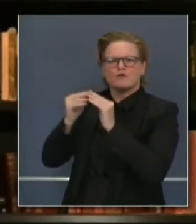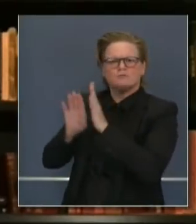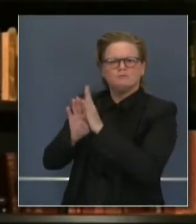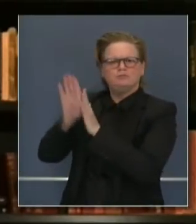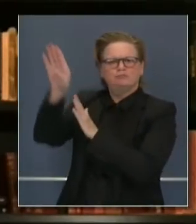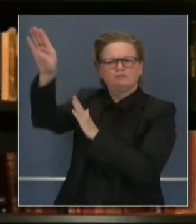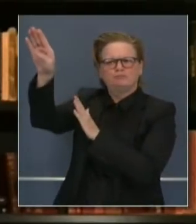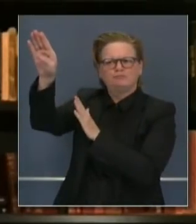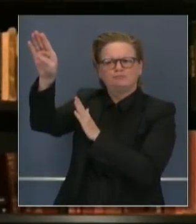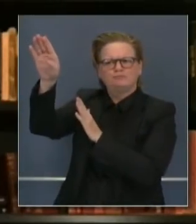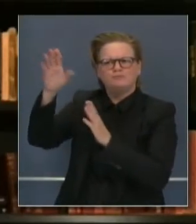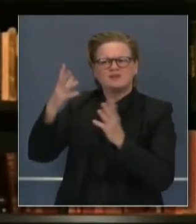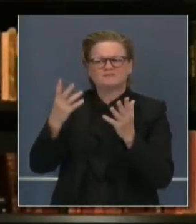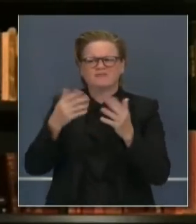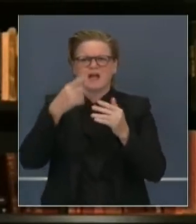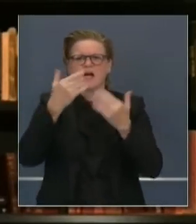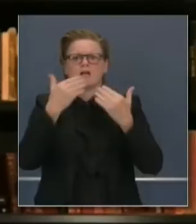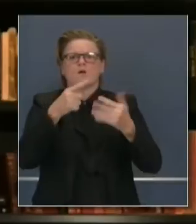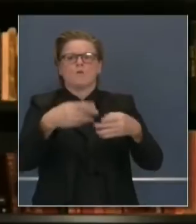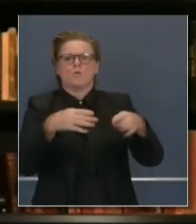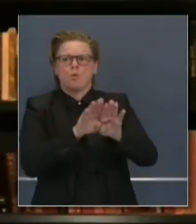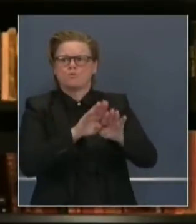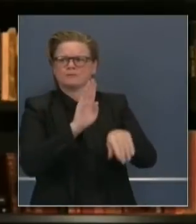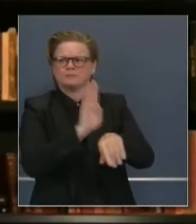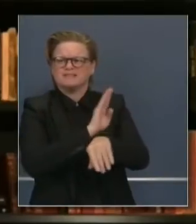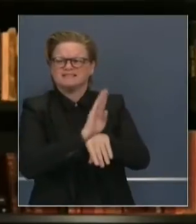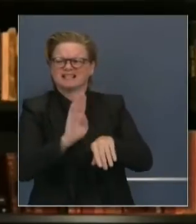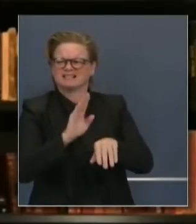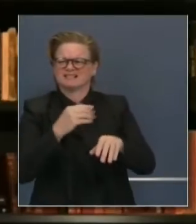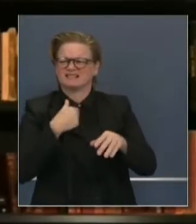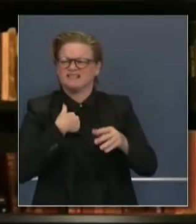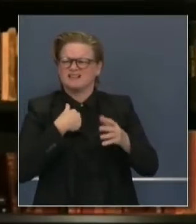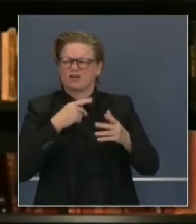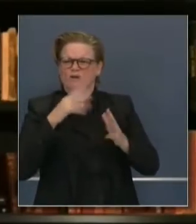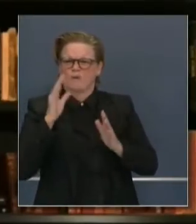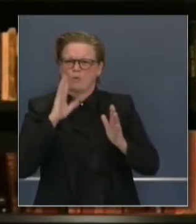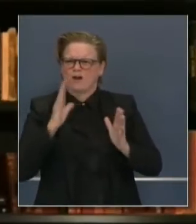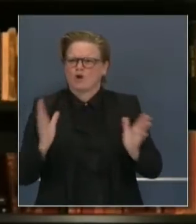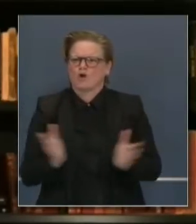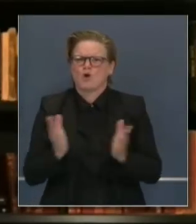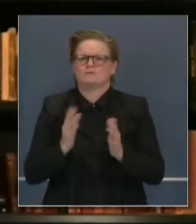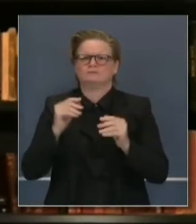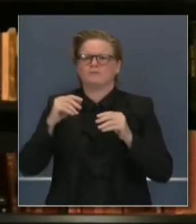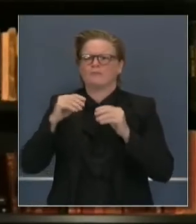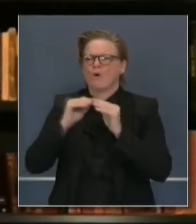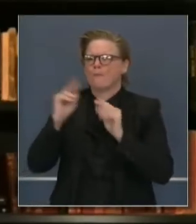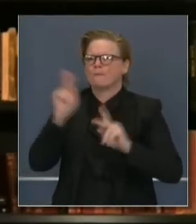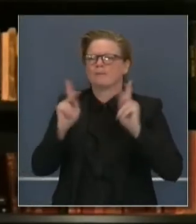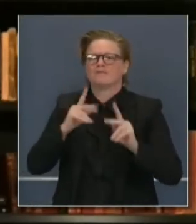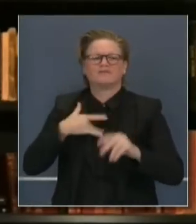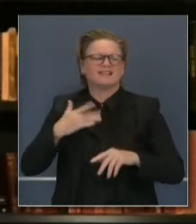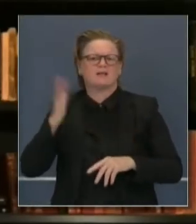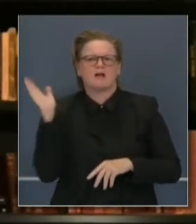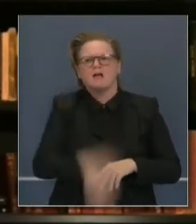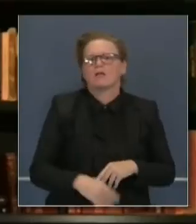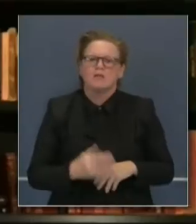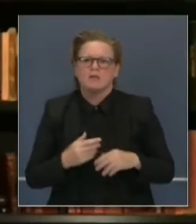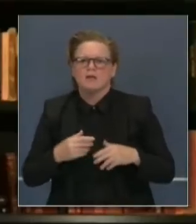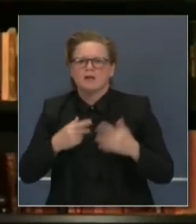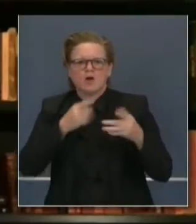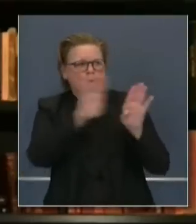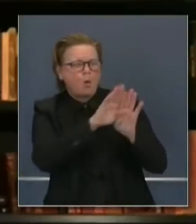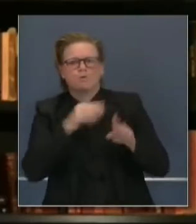just encourage more gathering inside homes? What evidence do you have that shutting down things